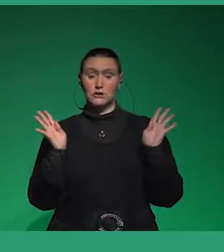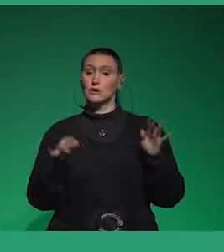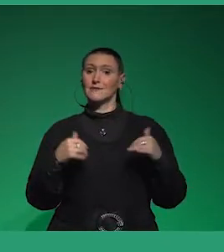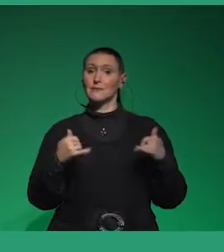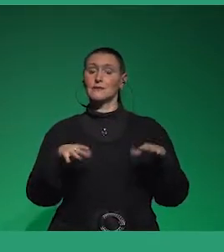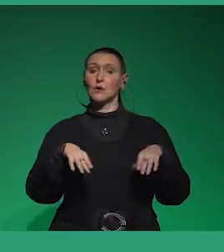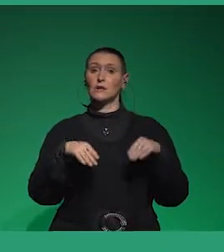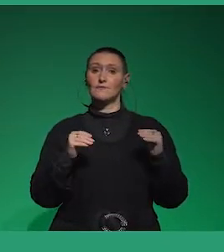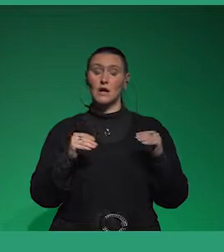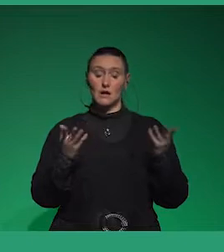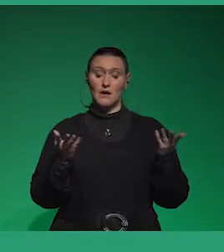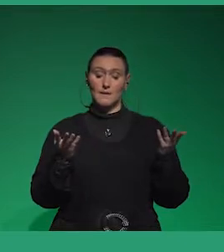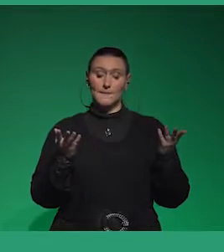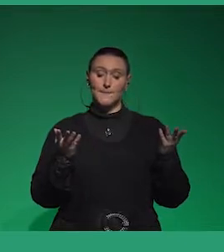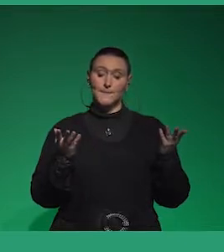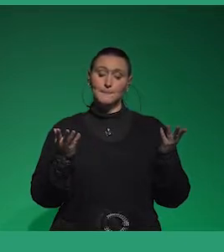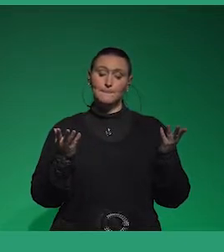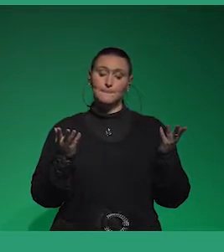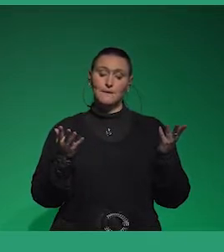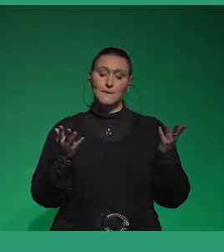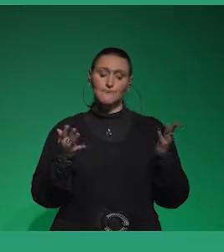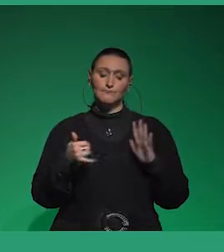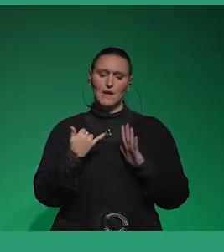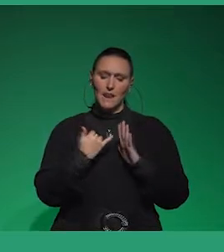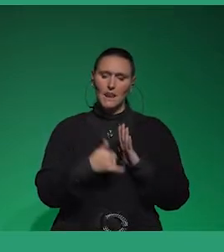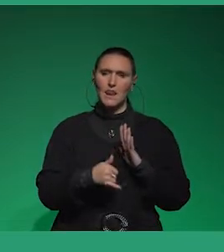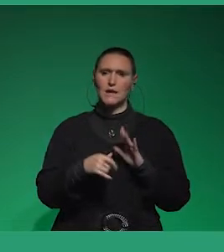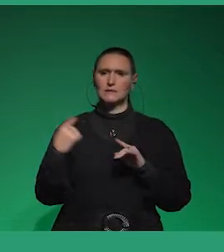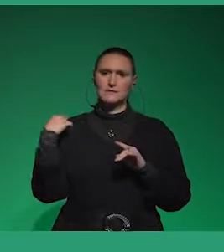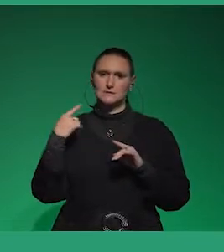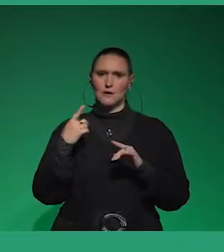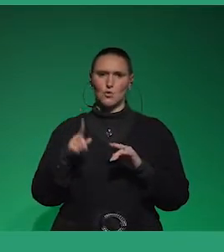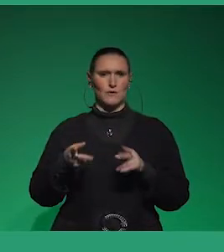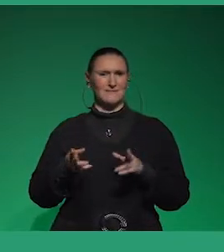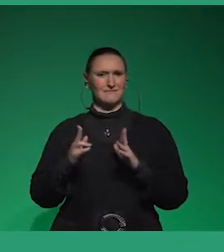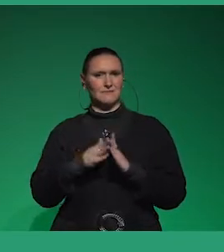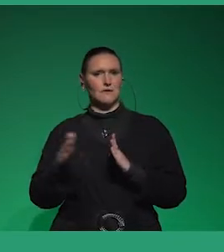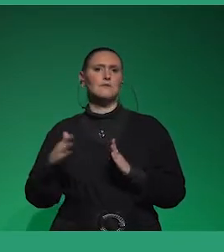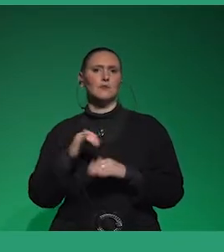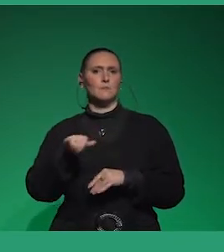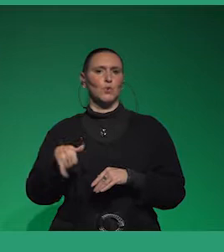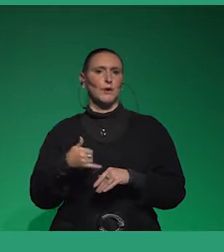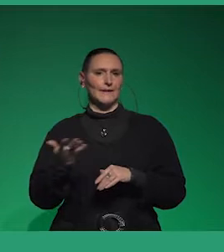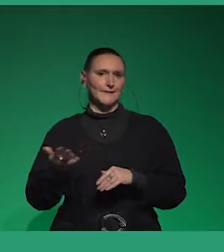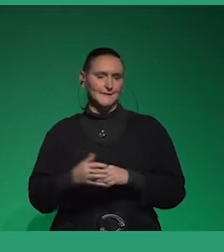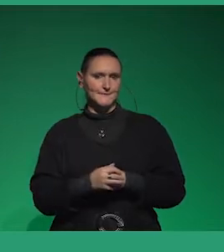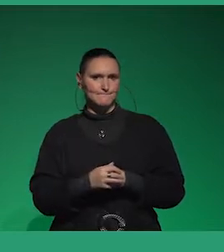third phase, or will be also the last phase of the project. So next slide,